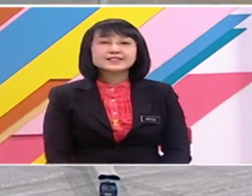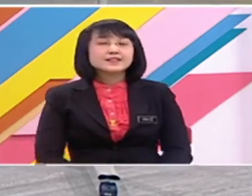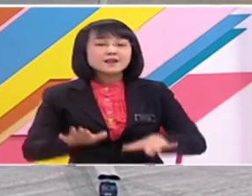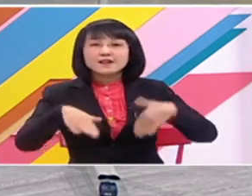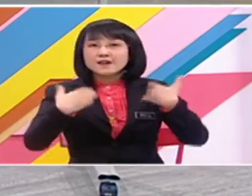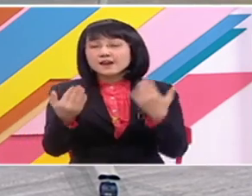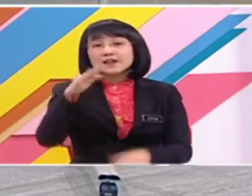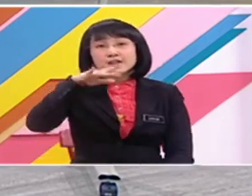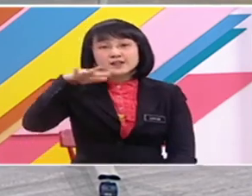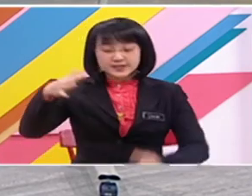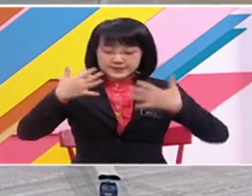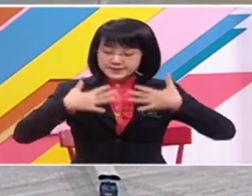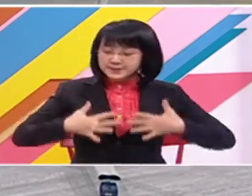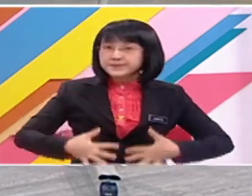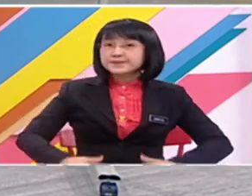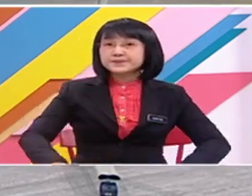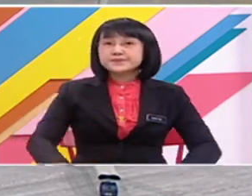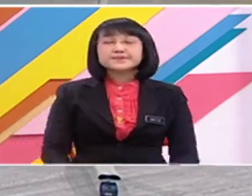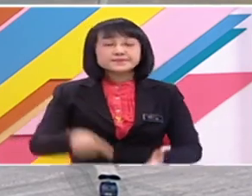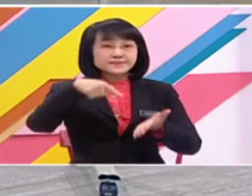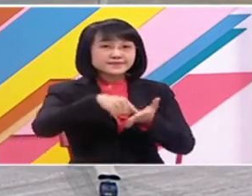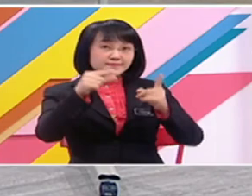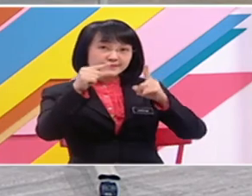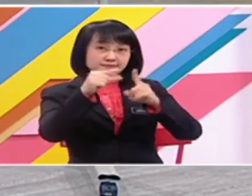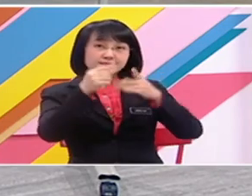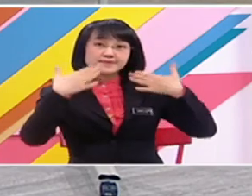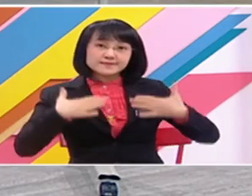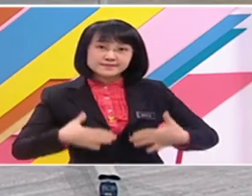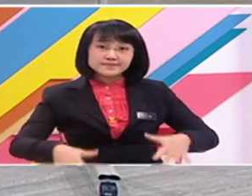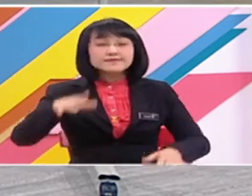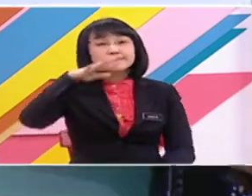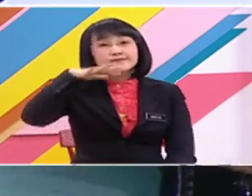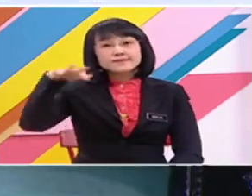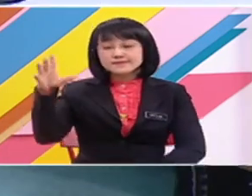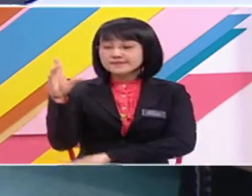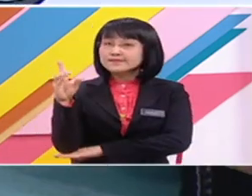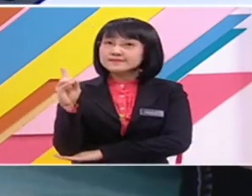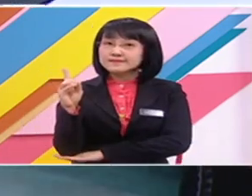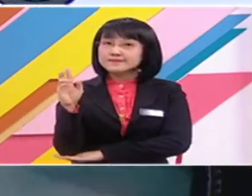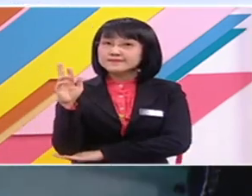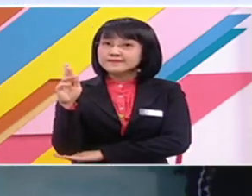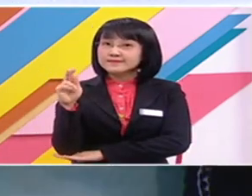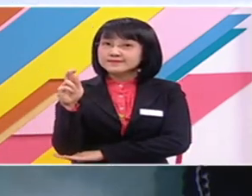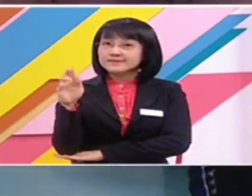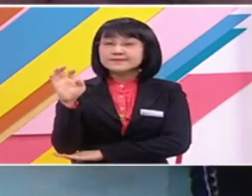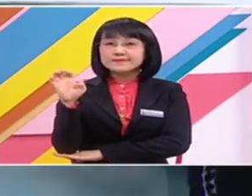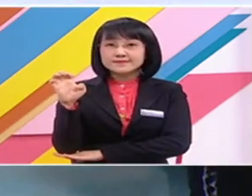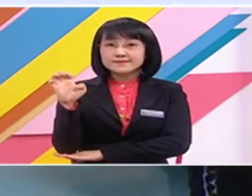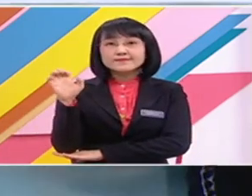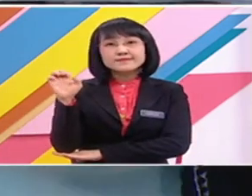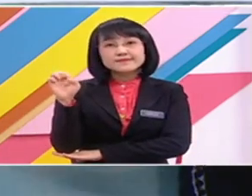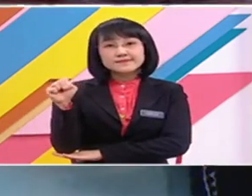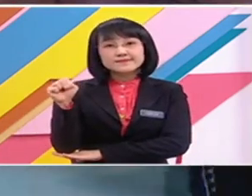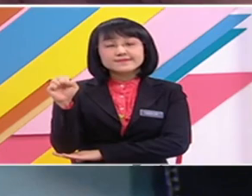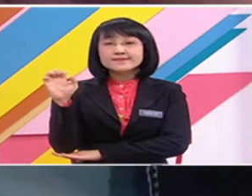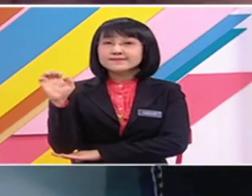spell dress? Okay, this is the word of dress. Okay, let's spell D R E